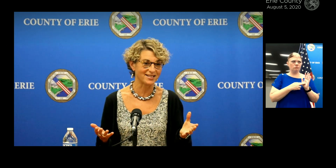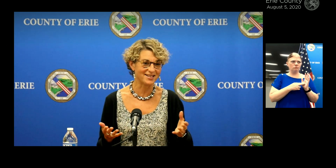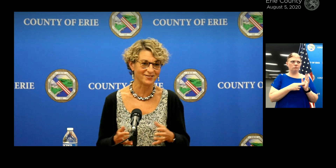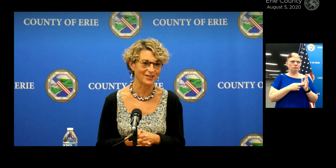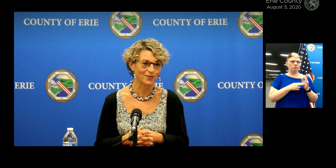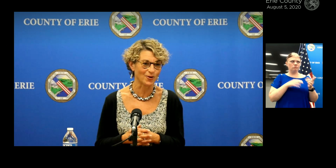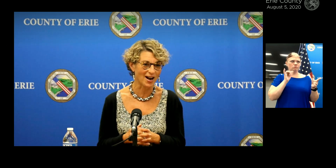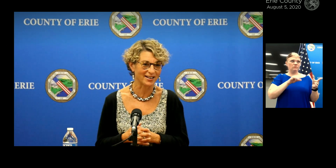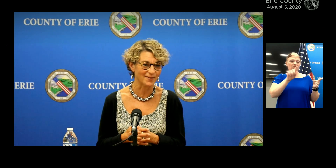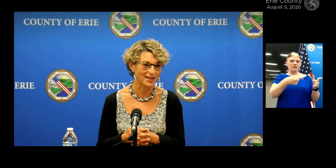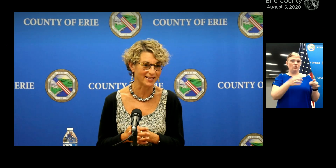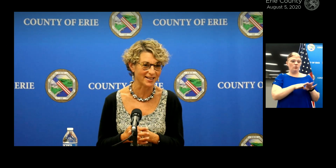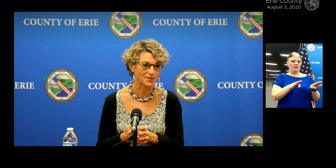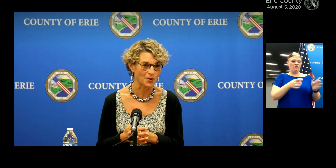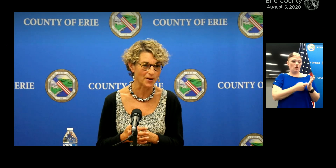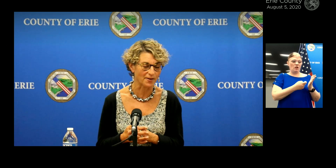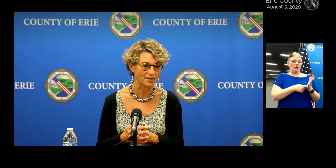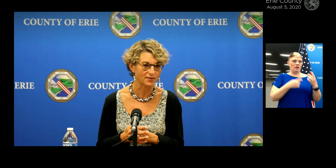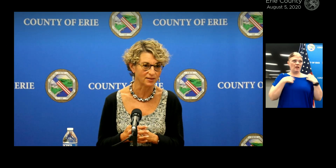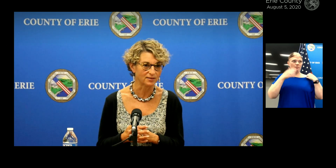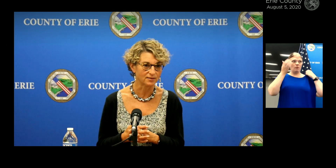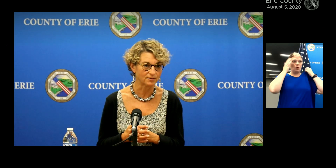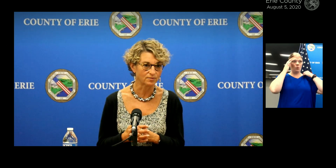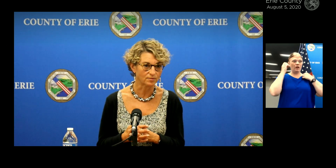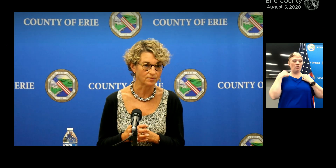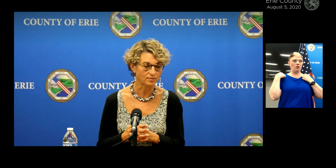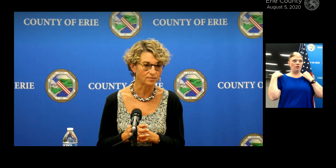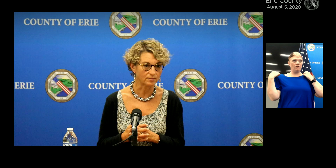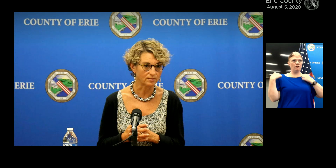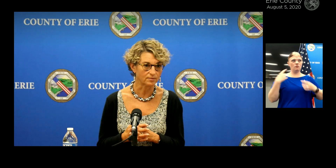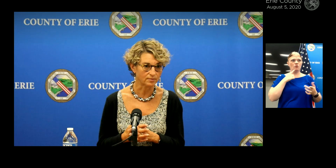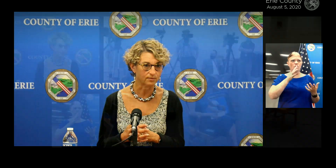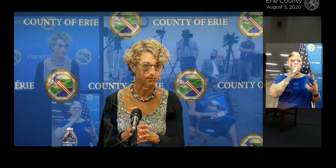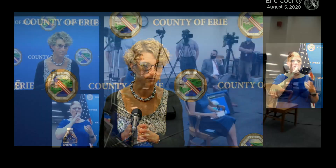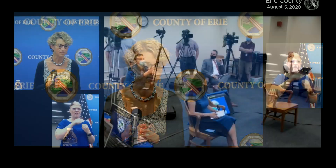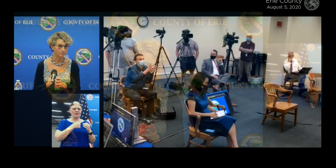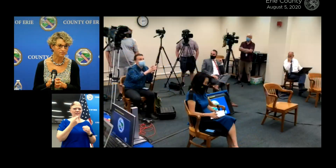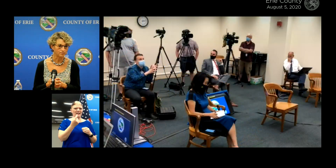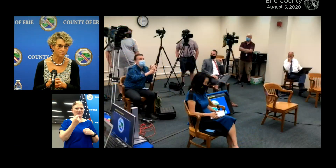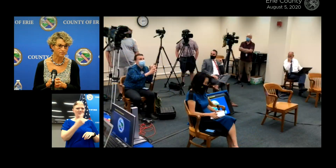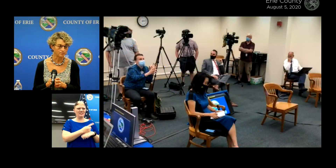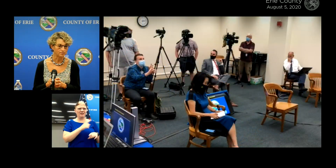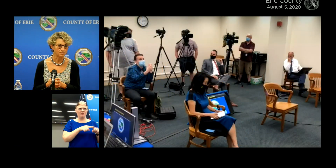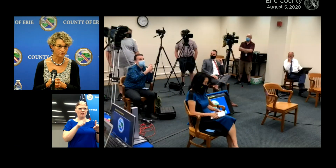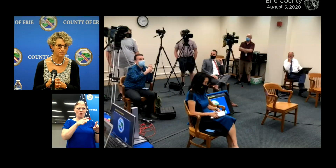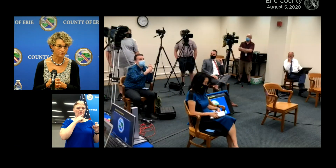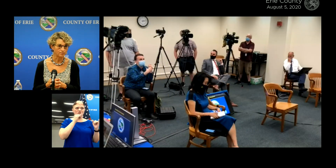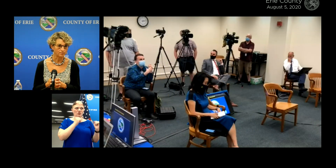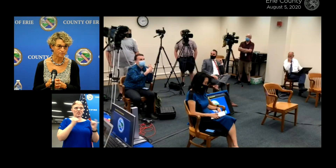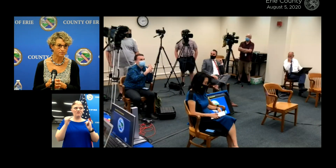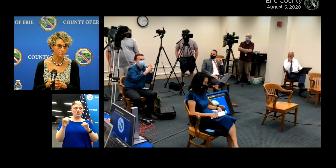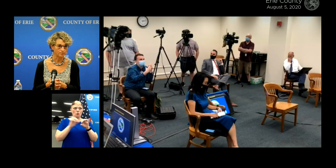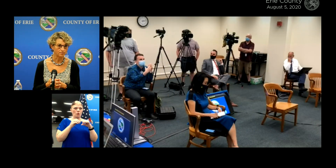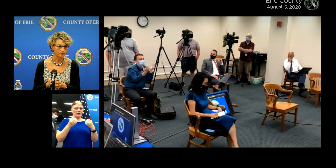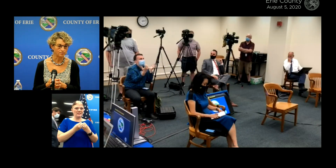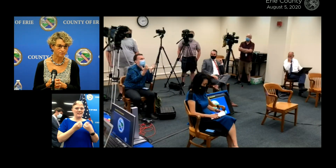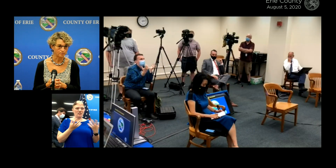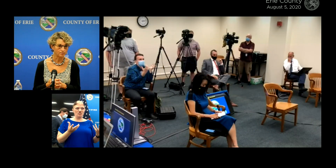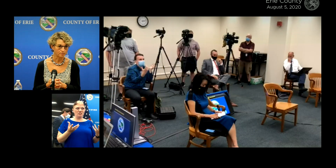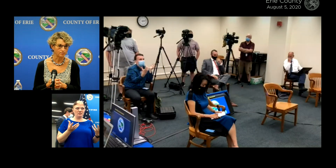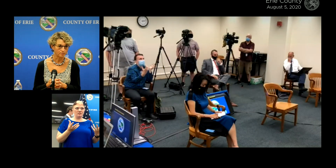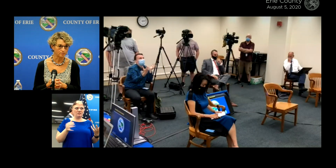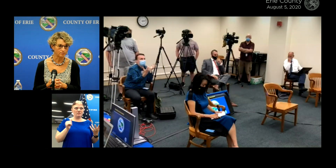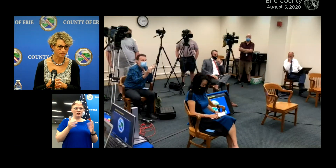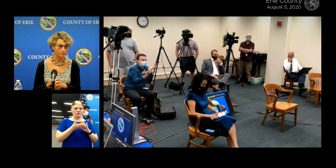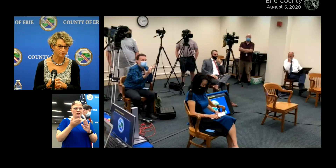that that's the only floor hockey event that I'm aware of. And I know you're bringing up a lot of the 11-day power play, but these are individual organizations, that are kind of